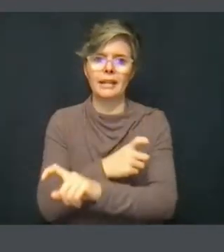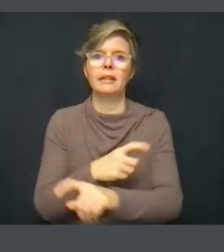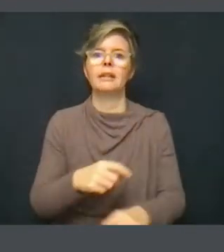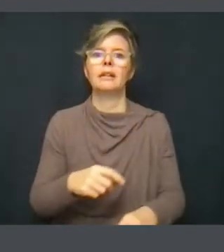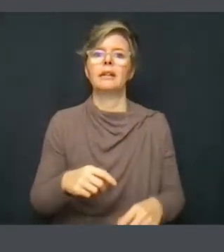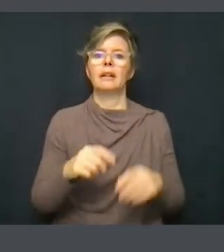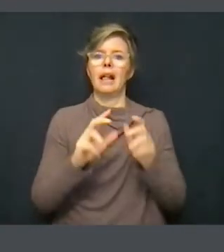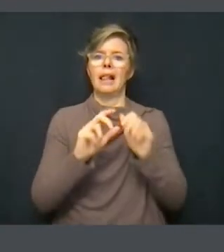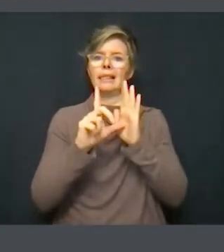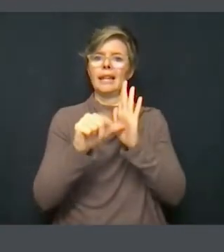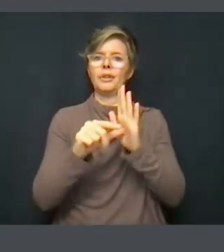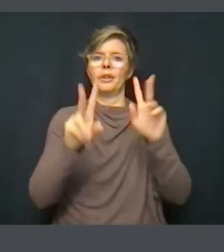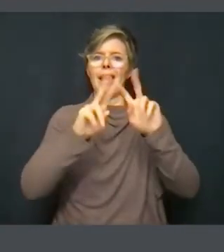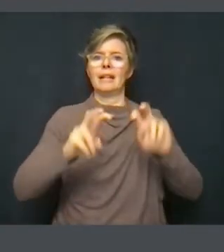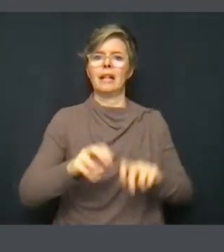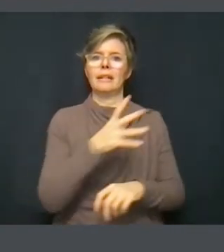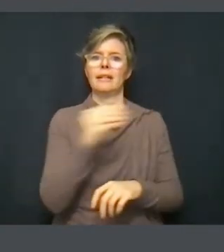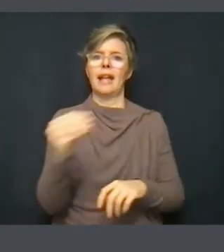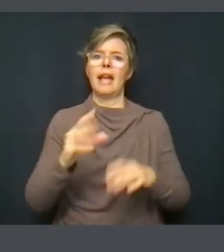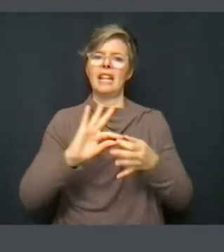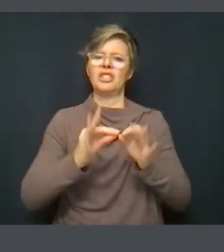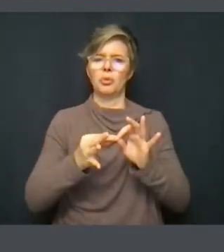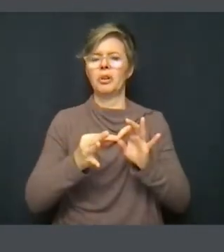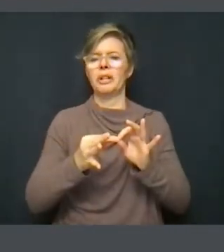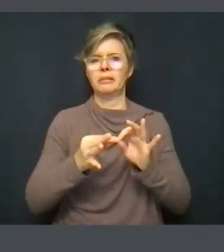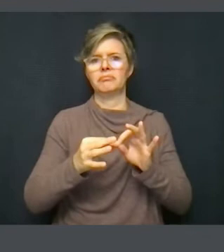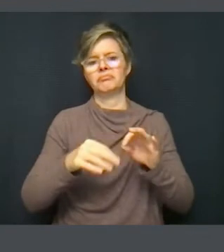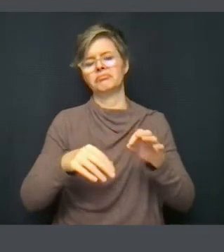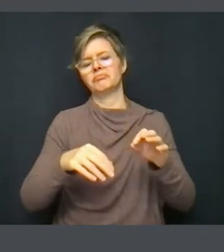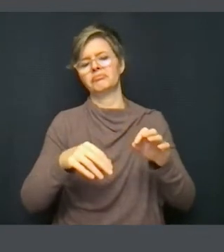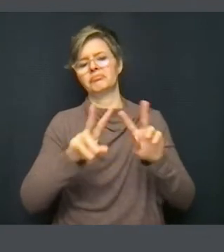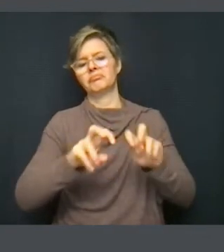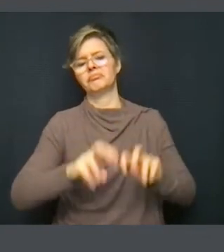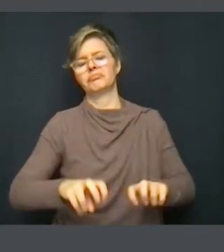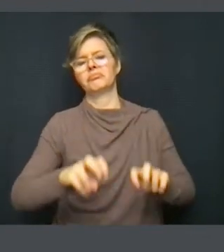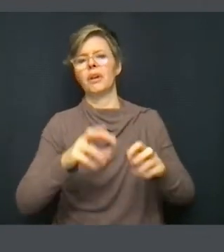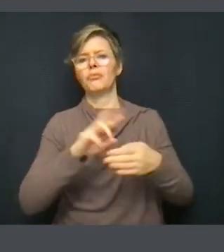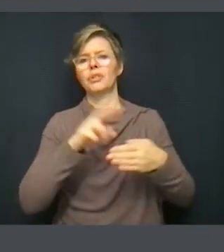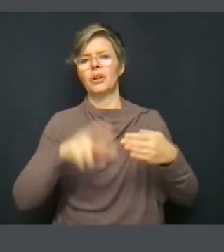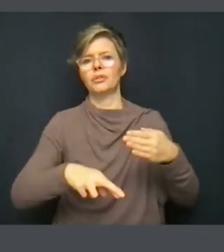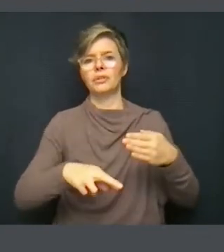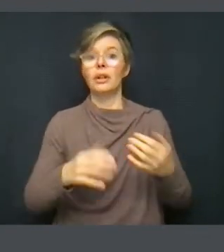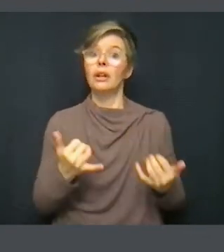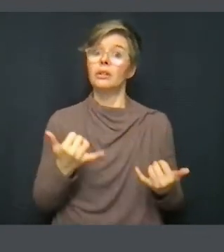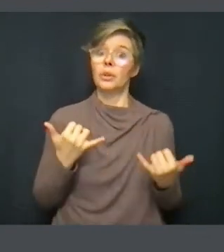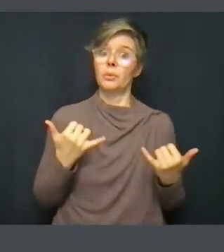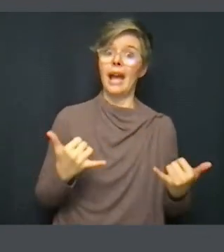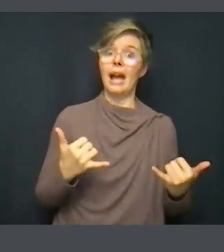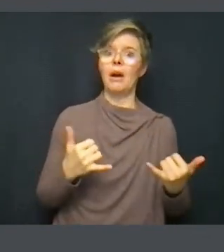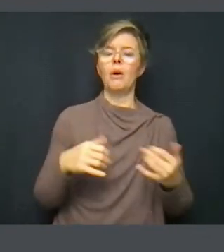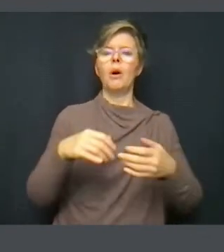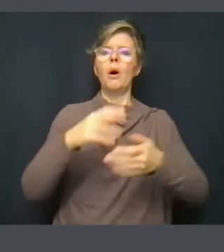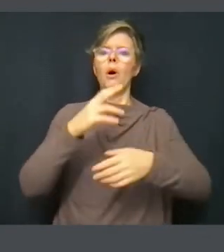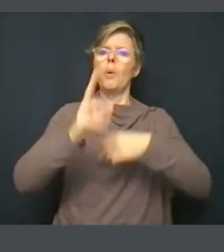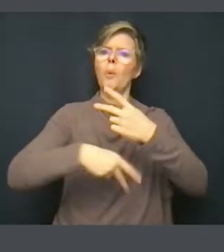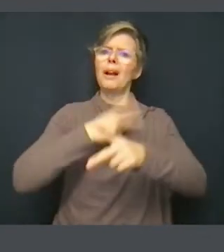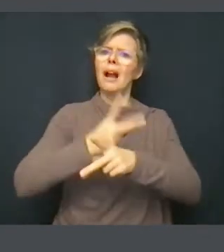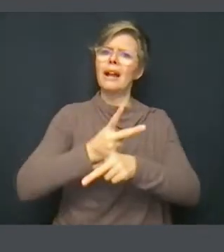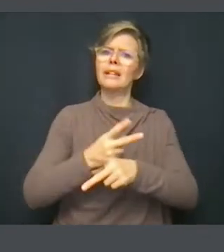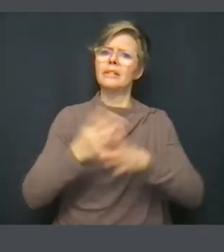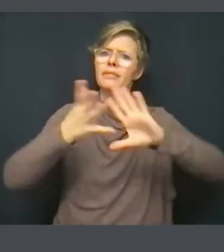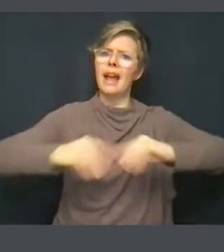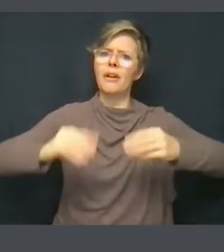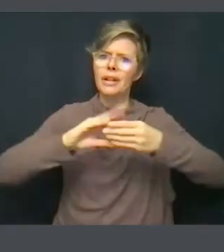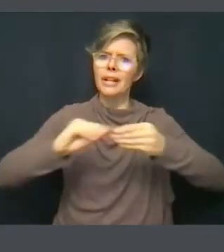results. So one question might be, well, what kind of narrative do you collect, right? So let's please, well, I'm just going to ask the kid